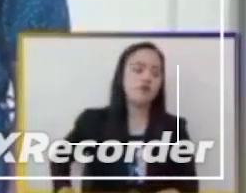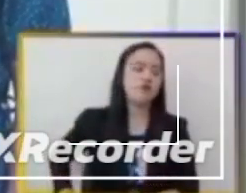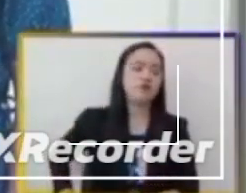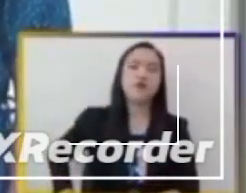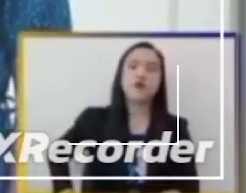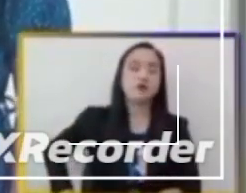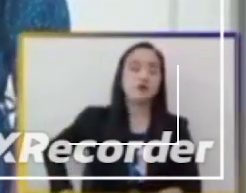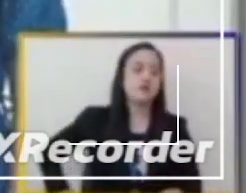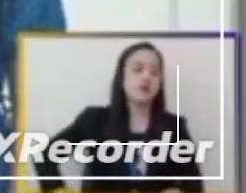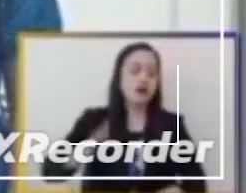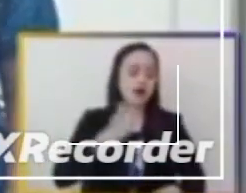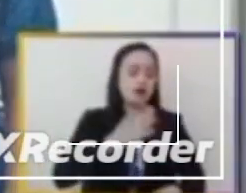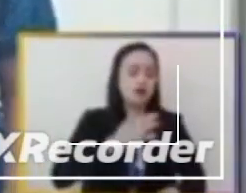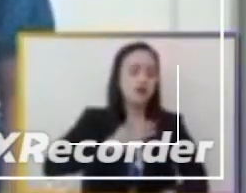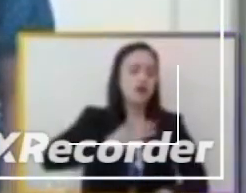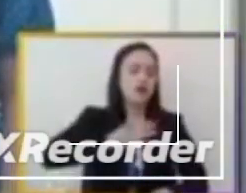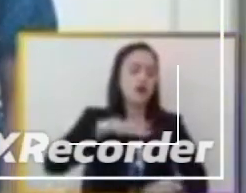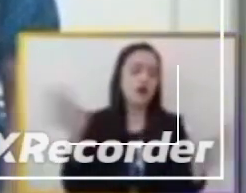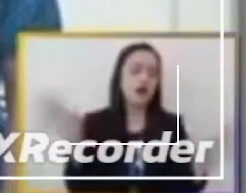Lord, the